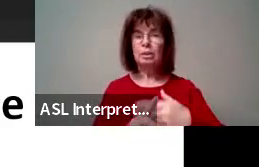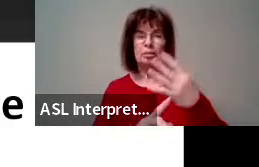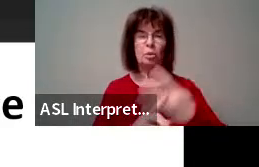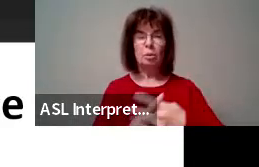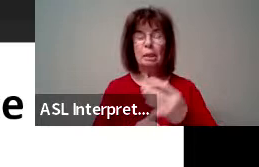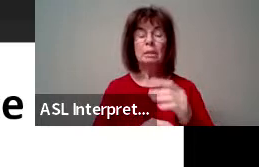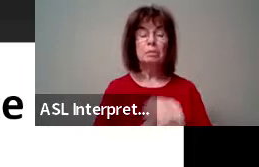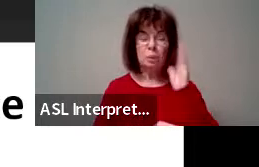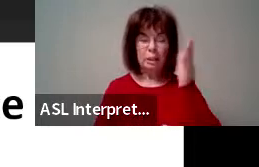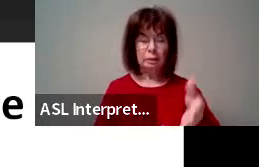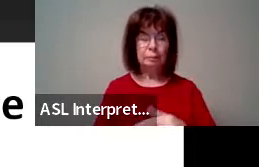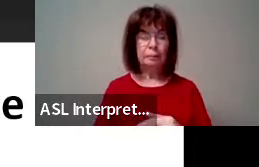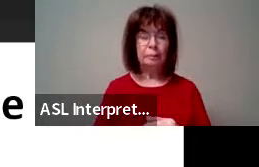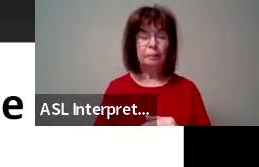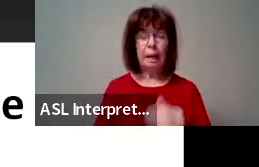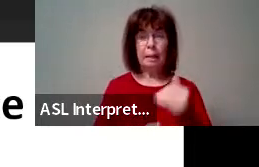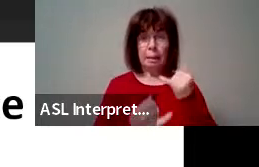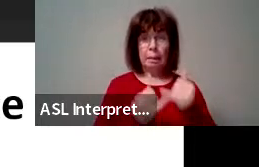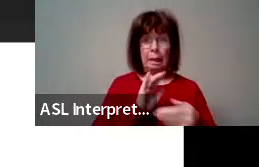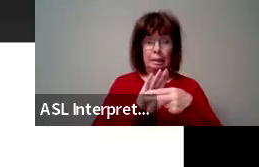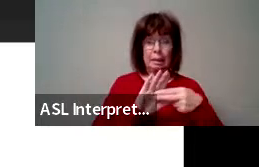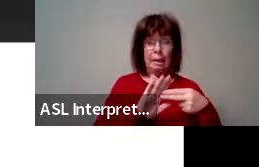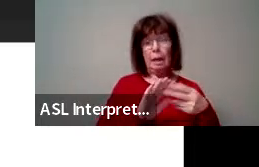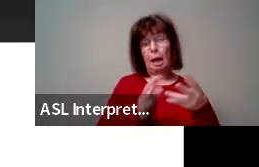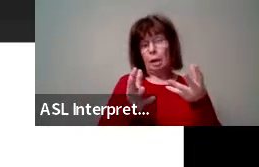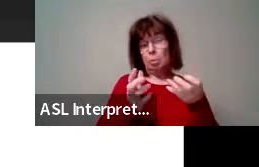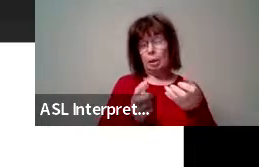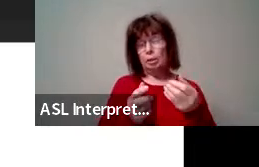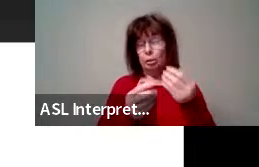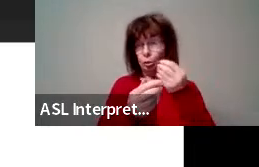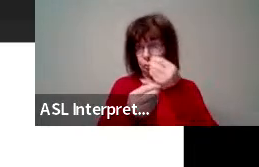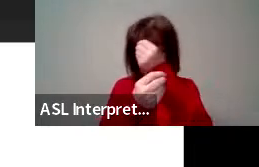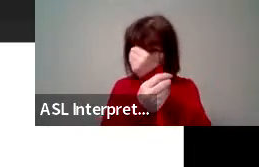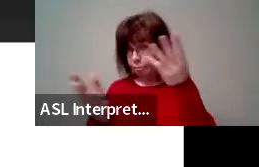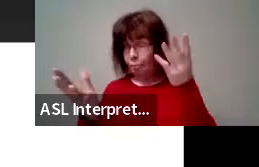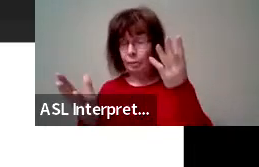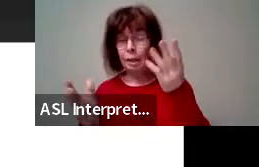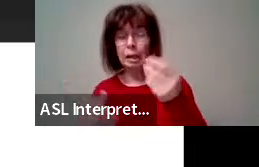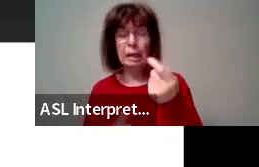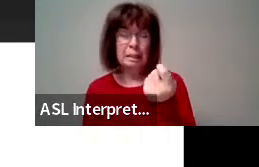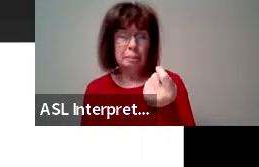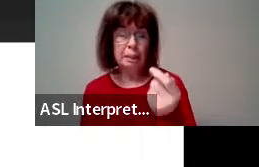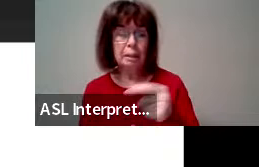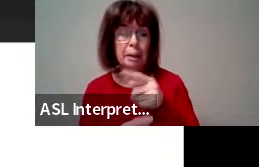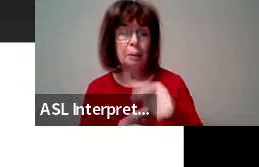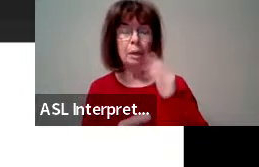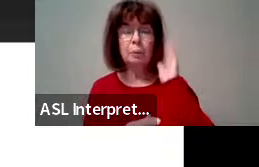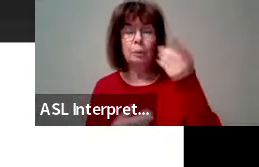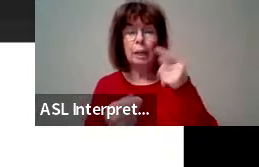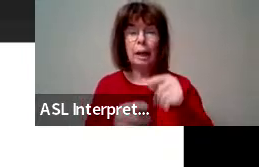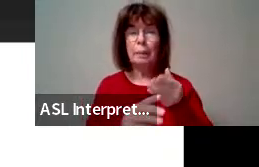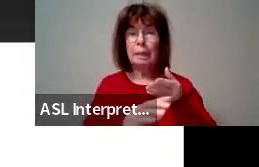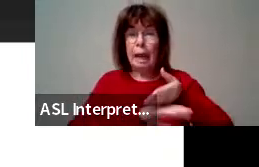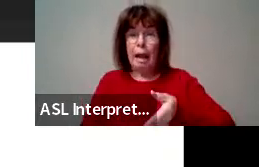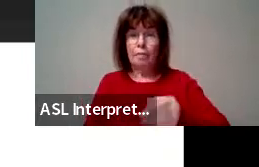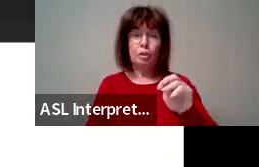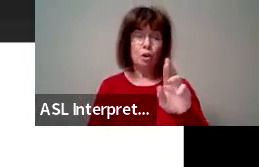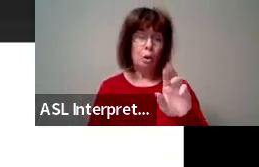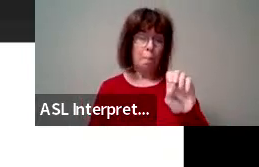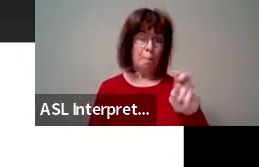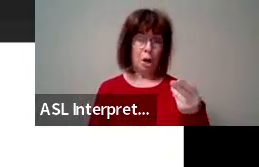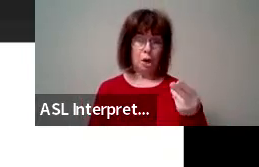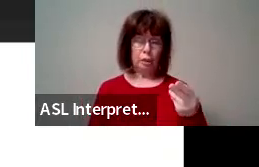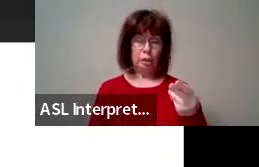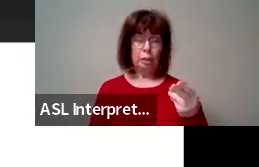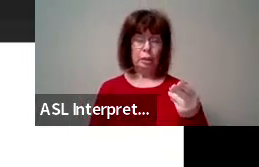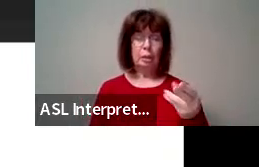And then the final slide, just wanted to share a little bit about what will happen after March. I mean, in the past,